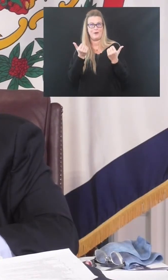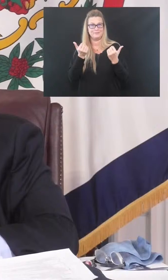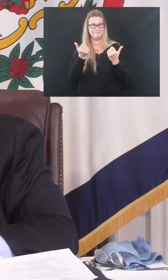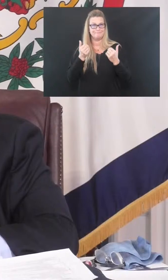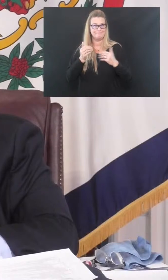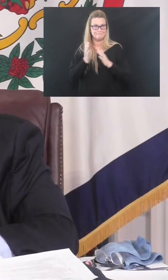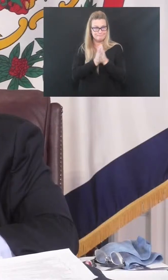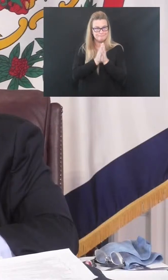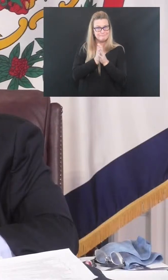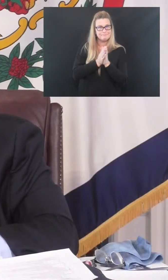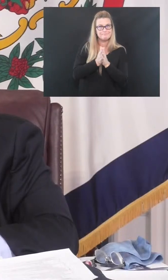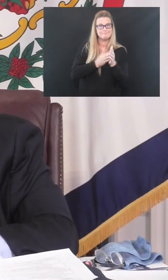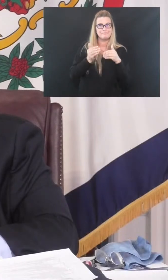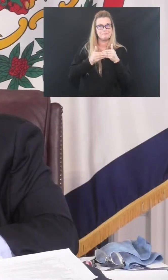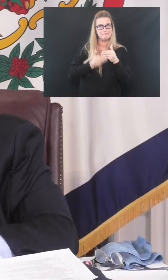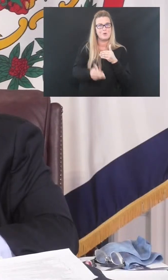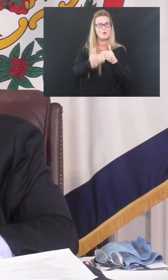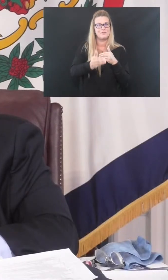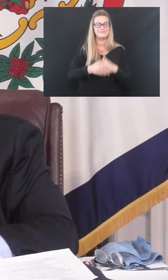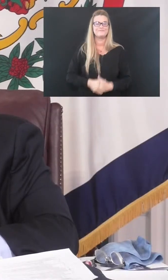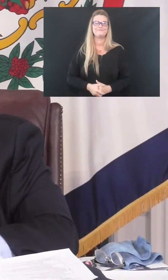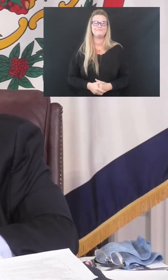make a move, and that's what we're doing with our young